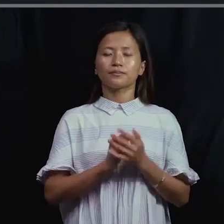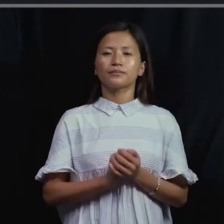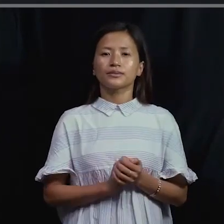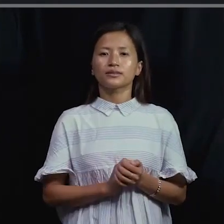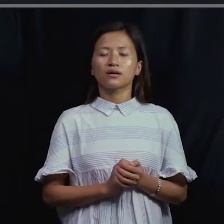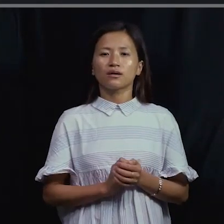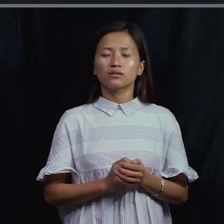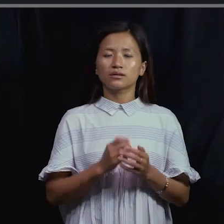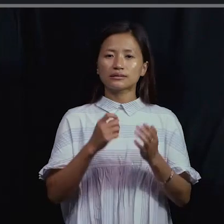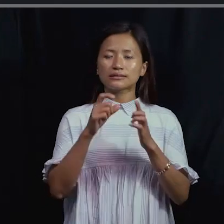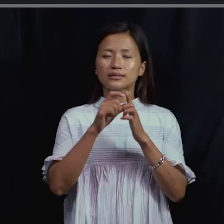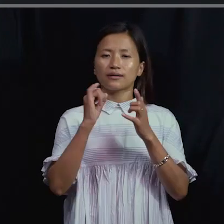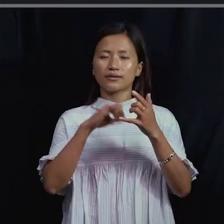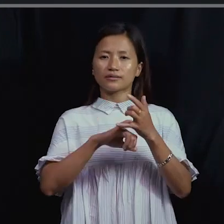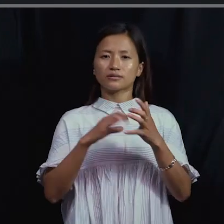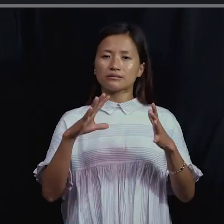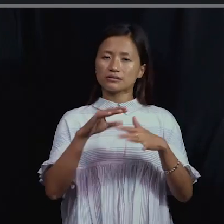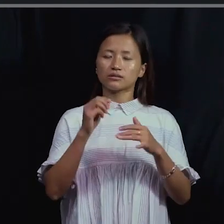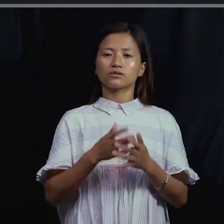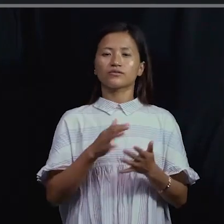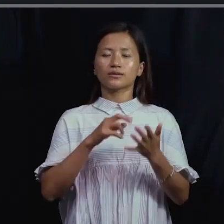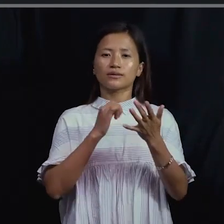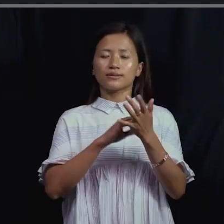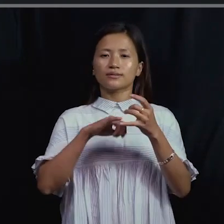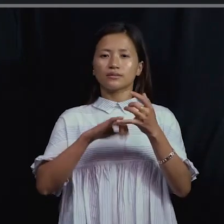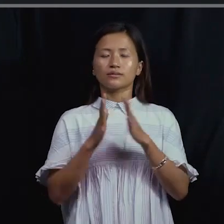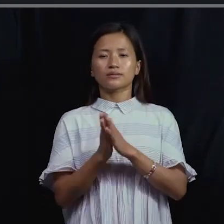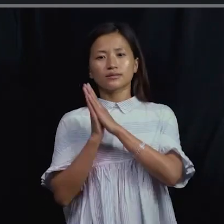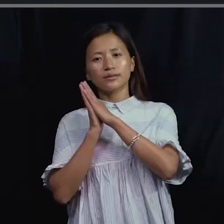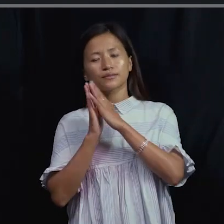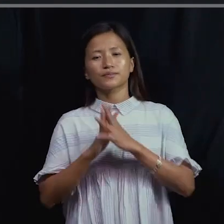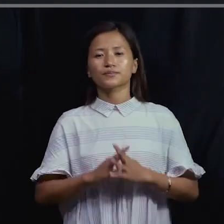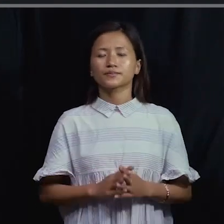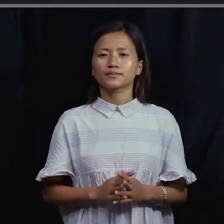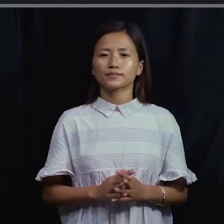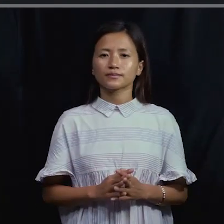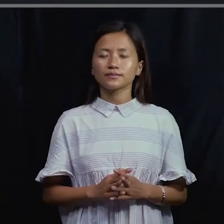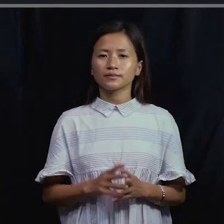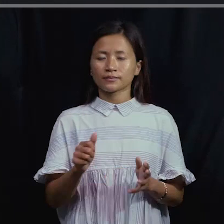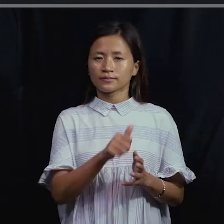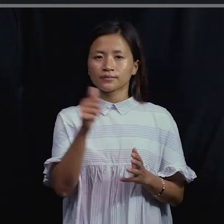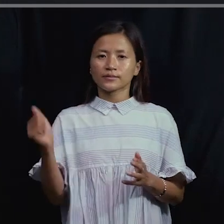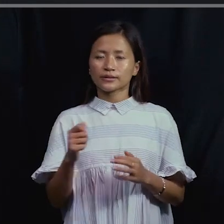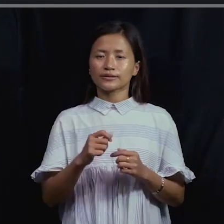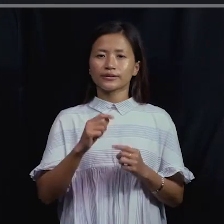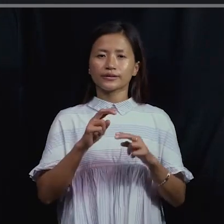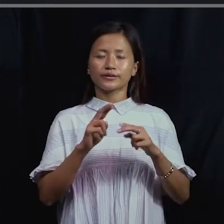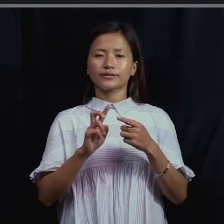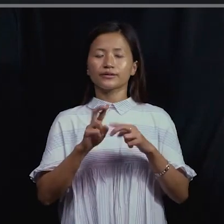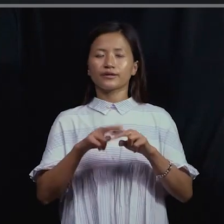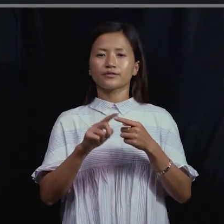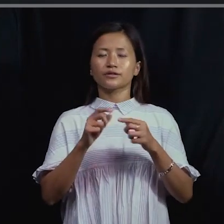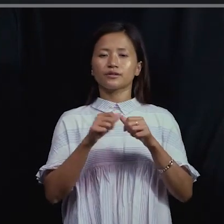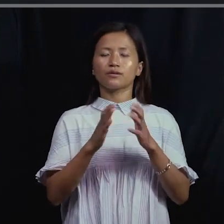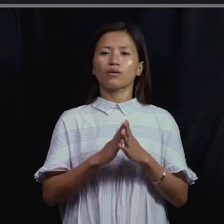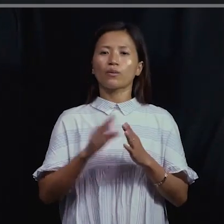means discharge of the semen during sleep, okay? And then another feature is erotic or